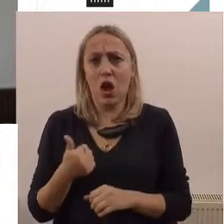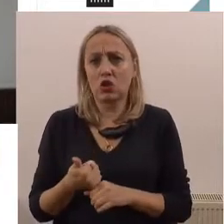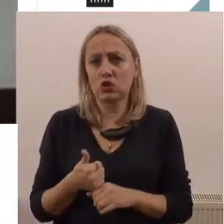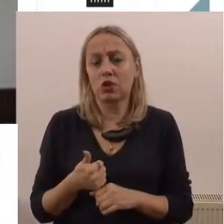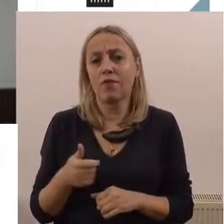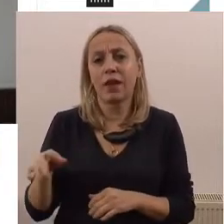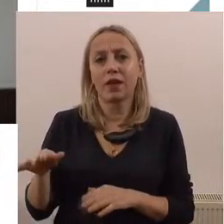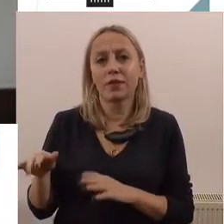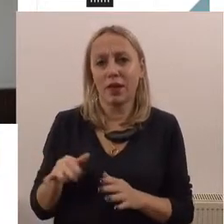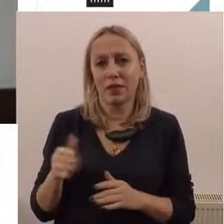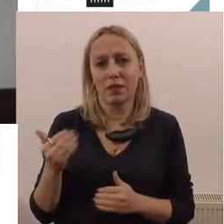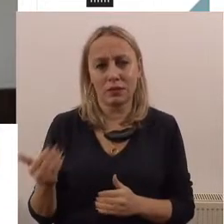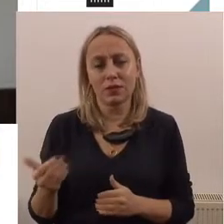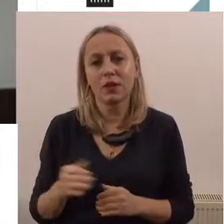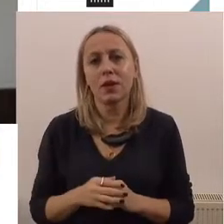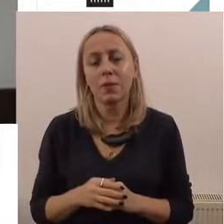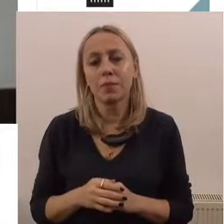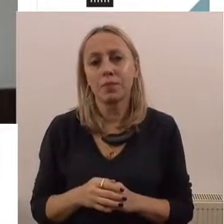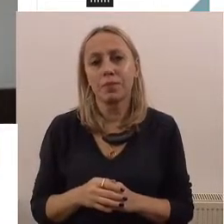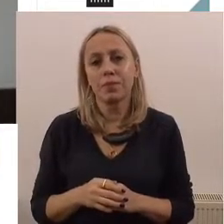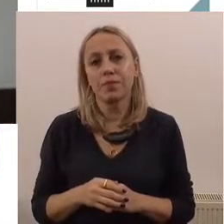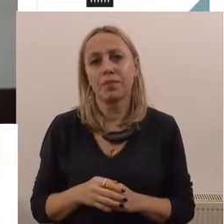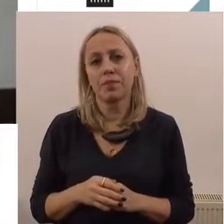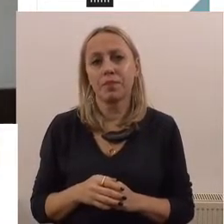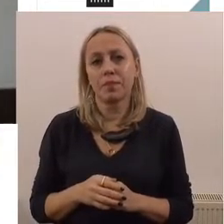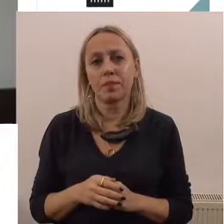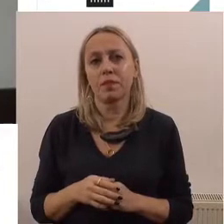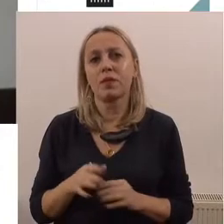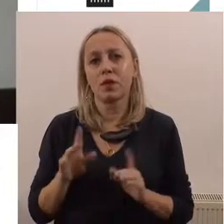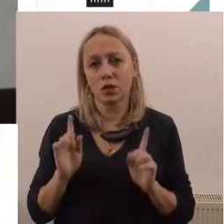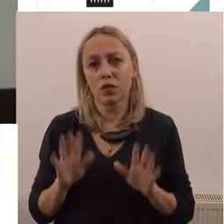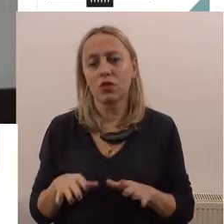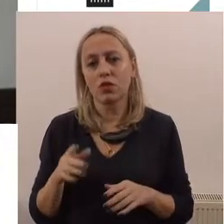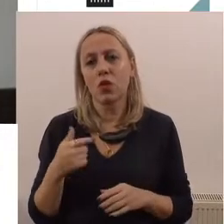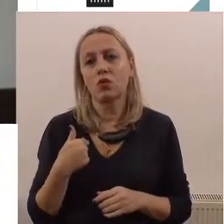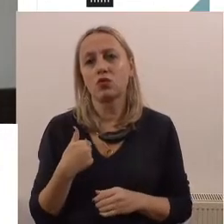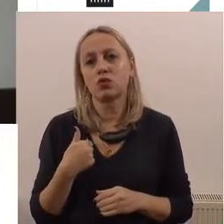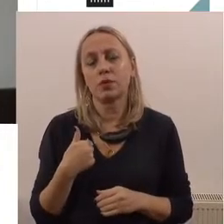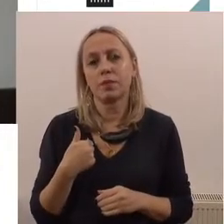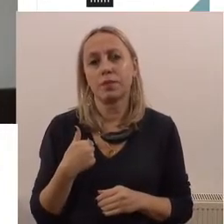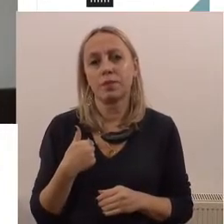off activities for them rather than their job description.